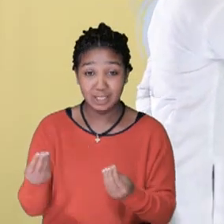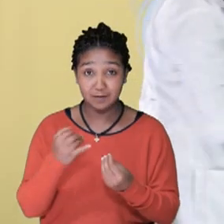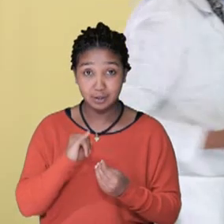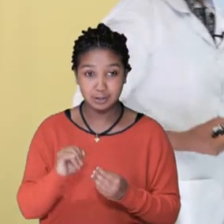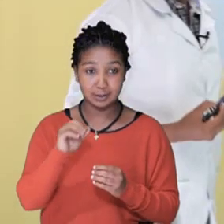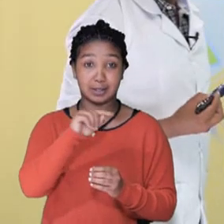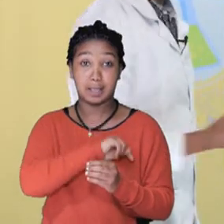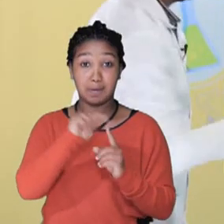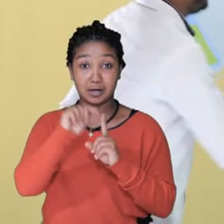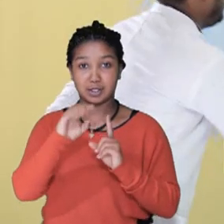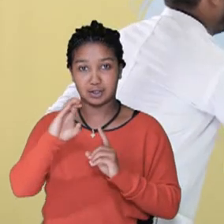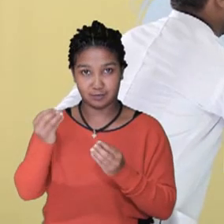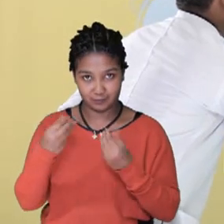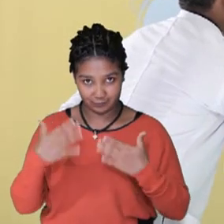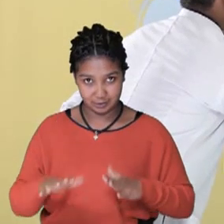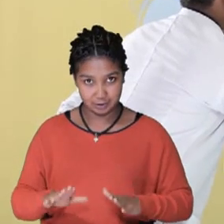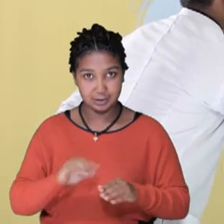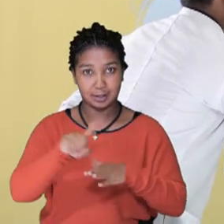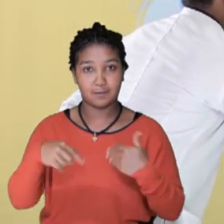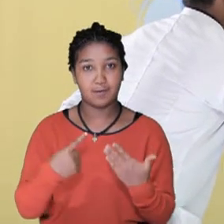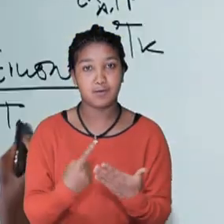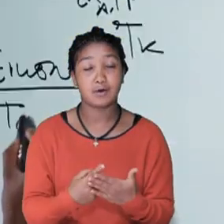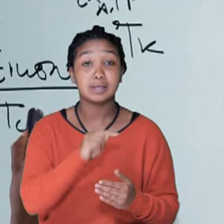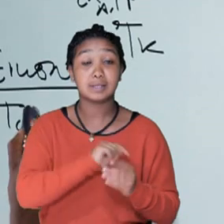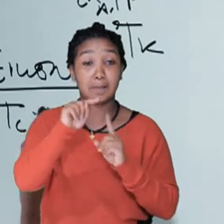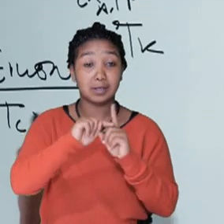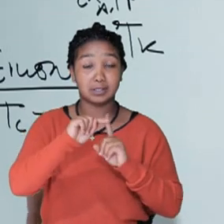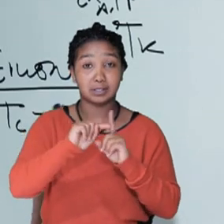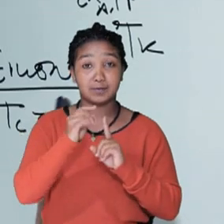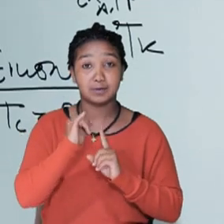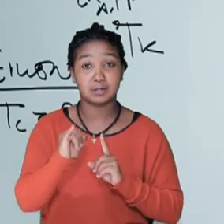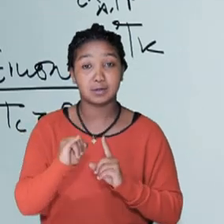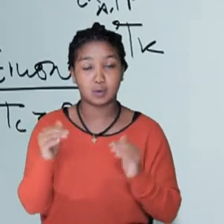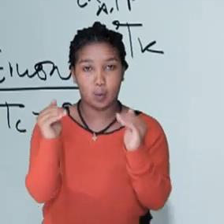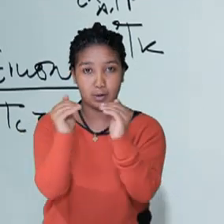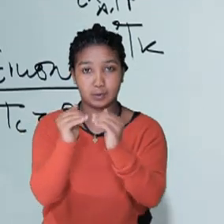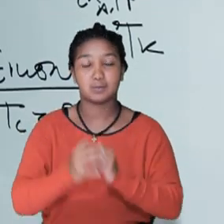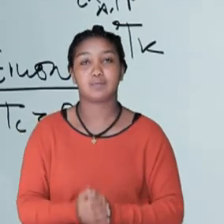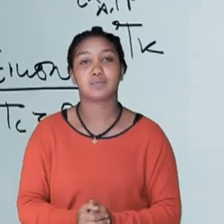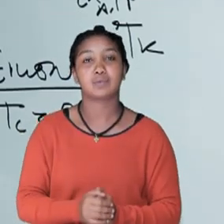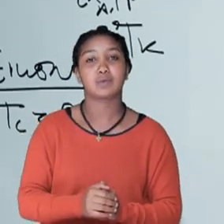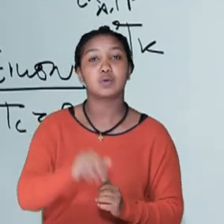temperature in Celsius. So temperature in Celsius is equal to